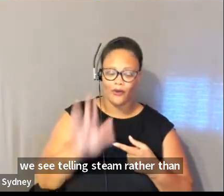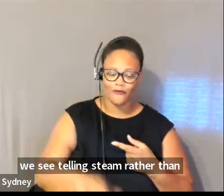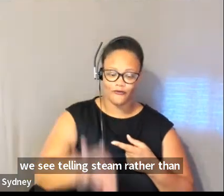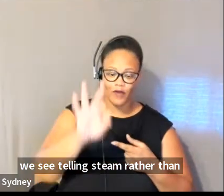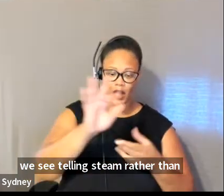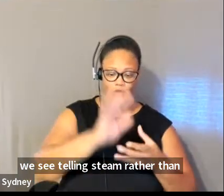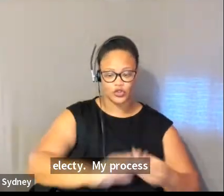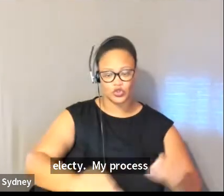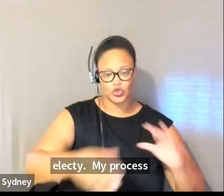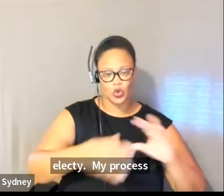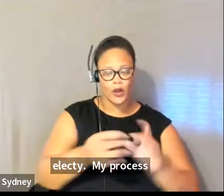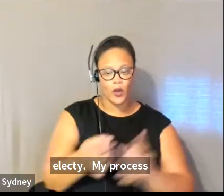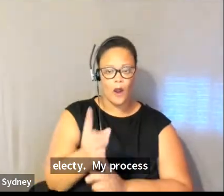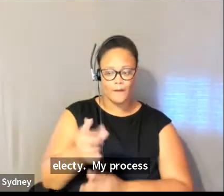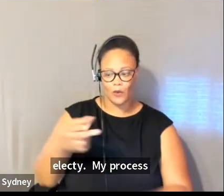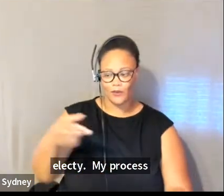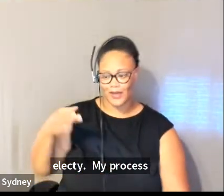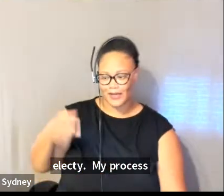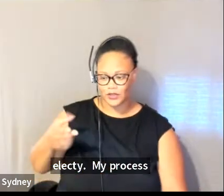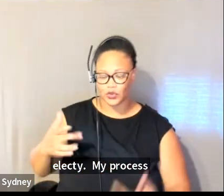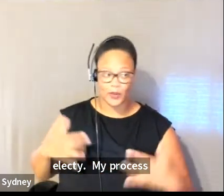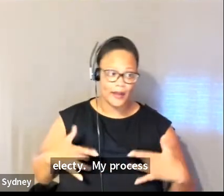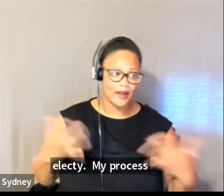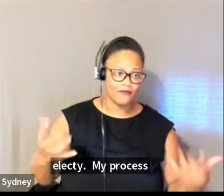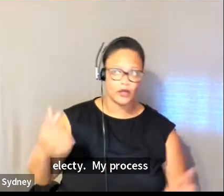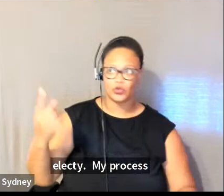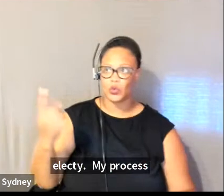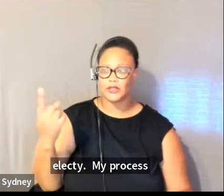or a history or an event, something that